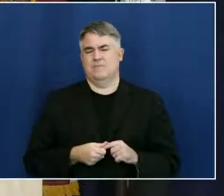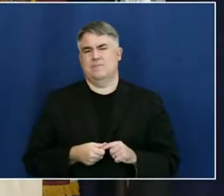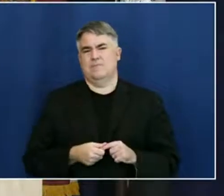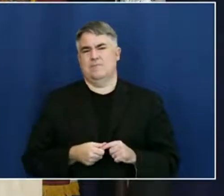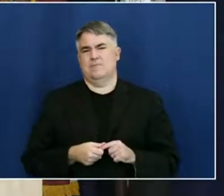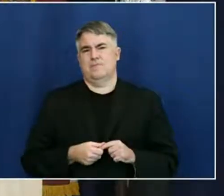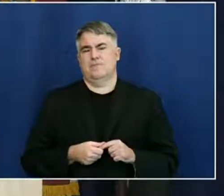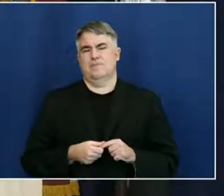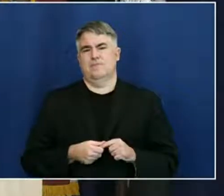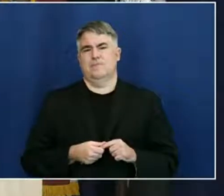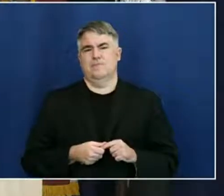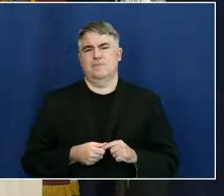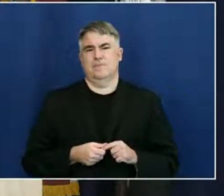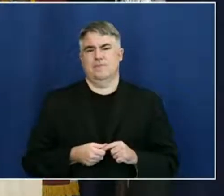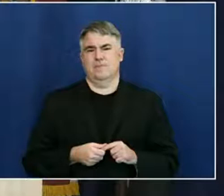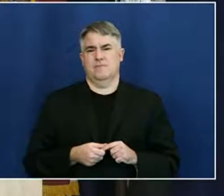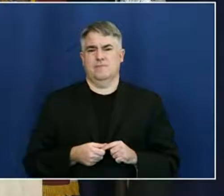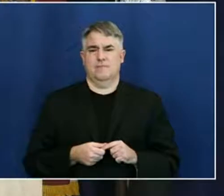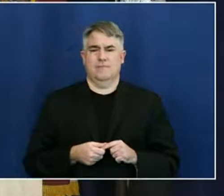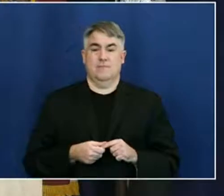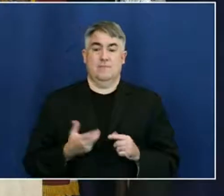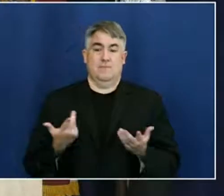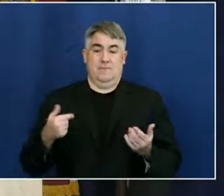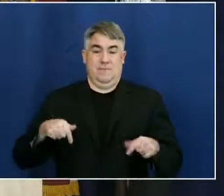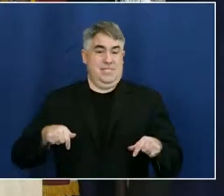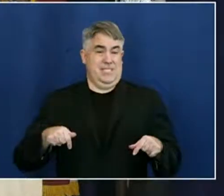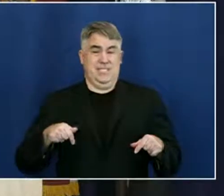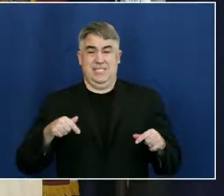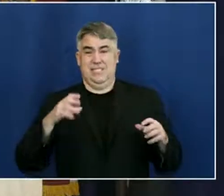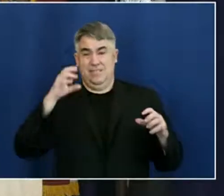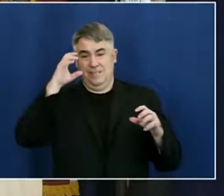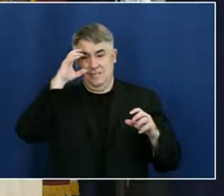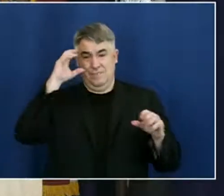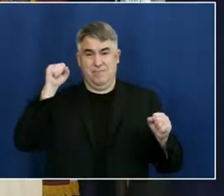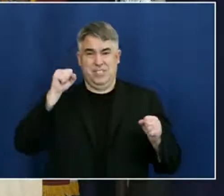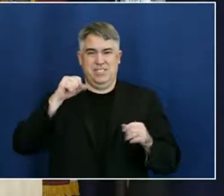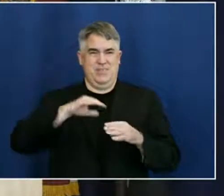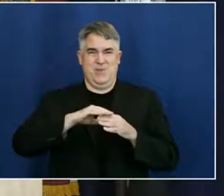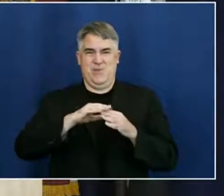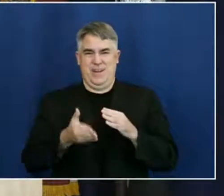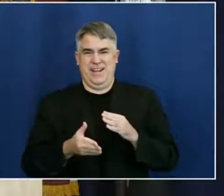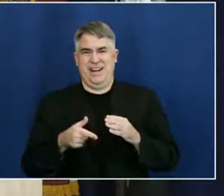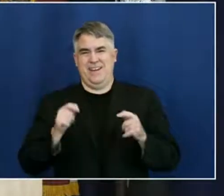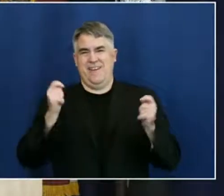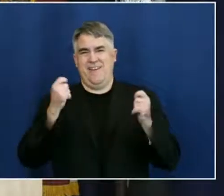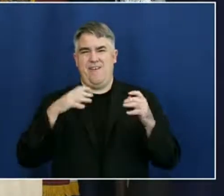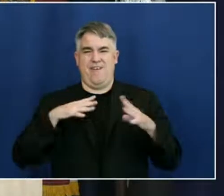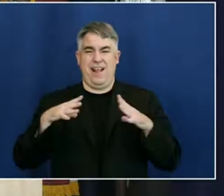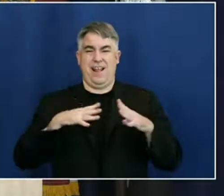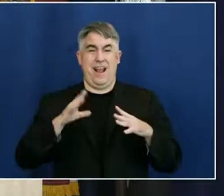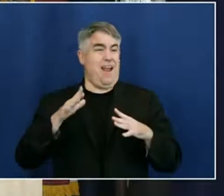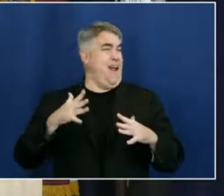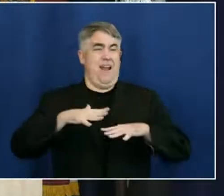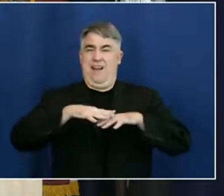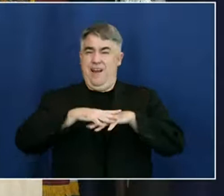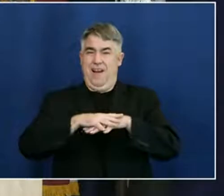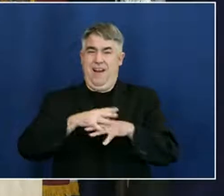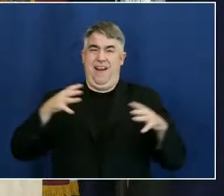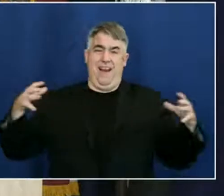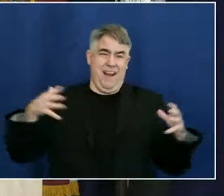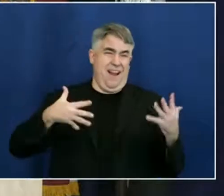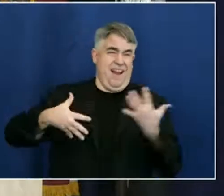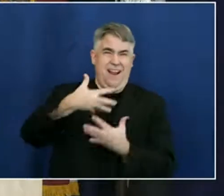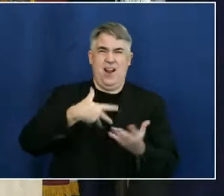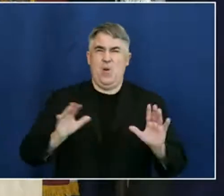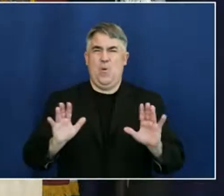many folks, this is a President's Day weekend holiday. Please remember that COVID doesn't take a holiday, that we want to make sure